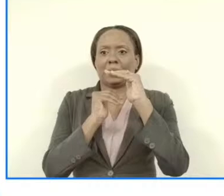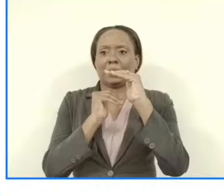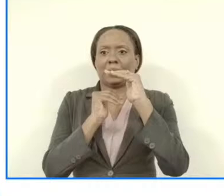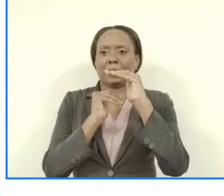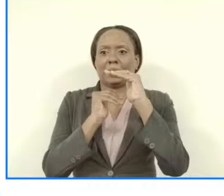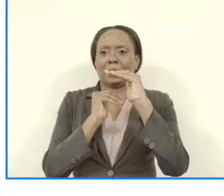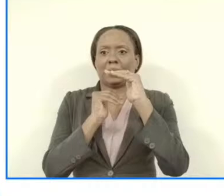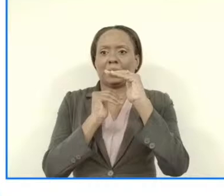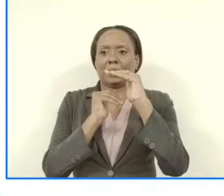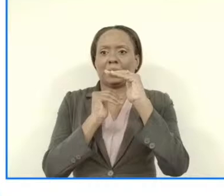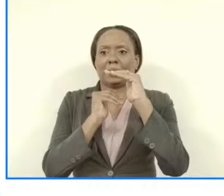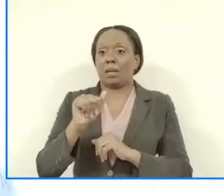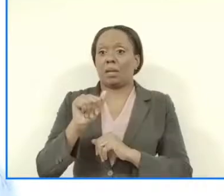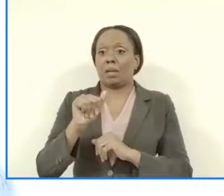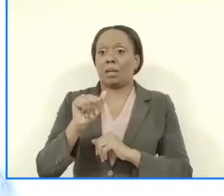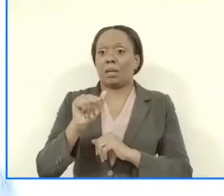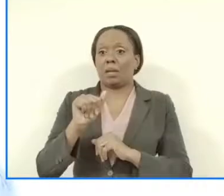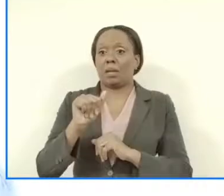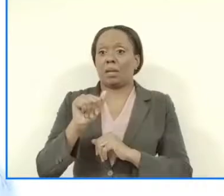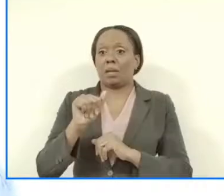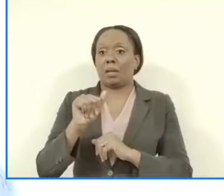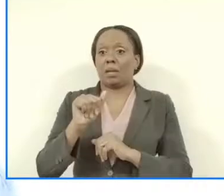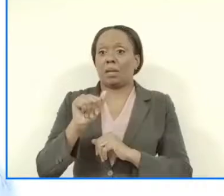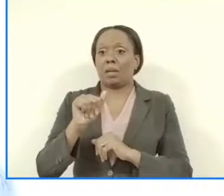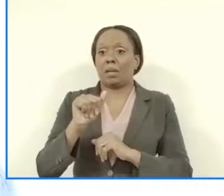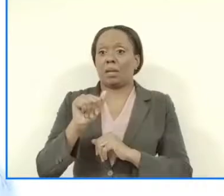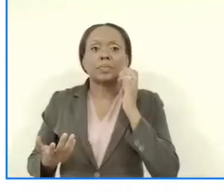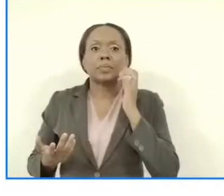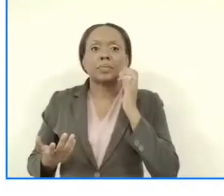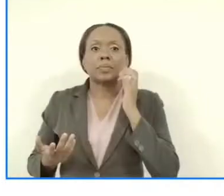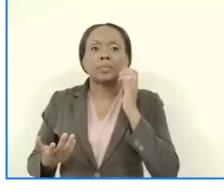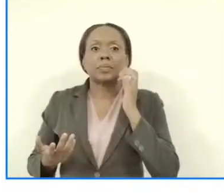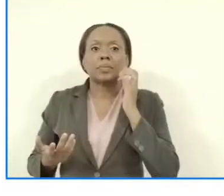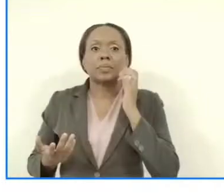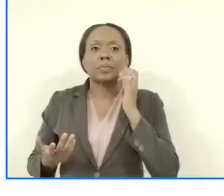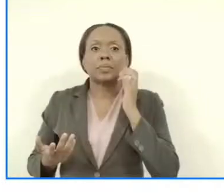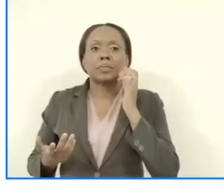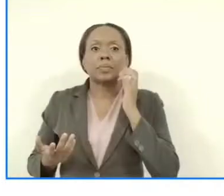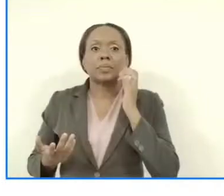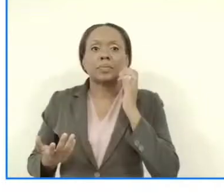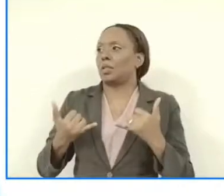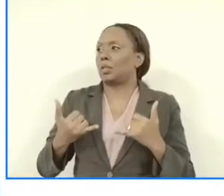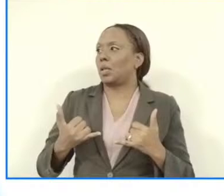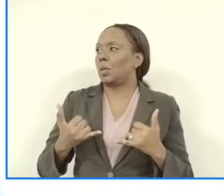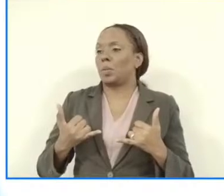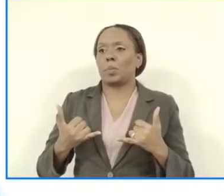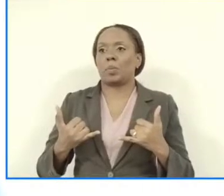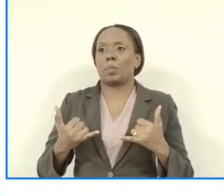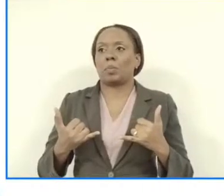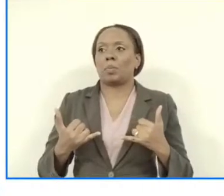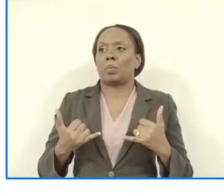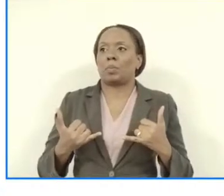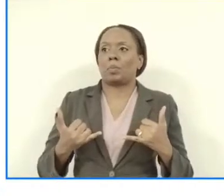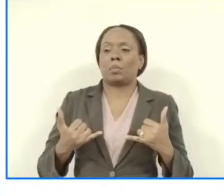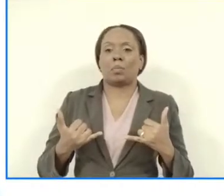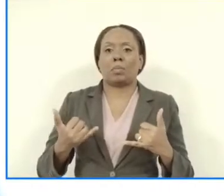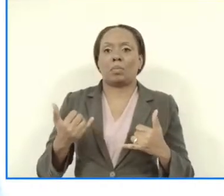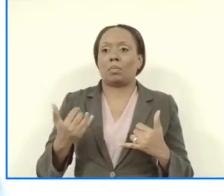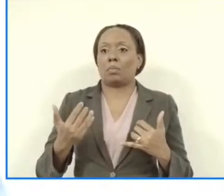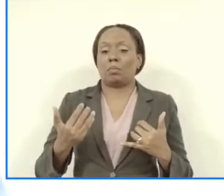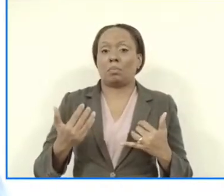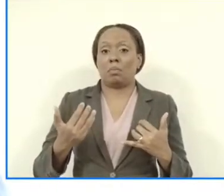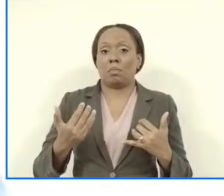media, who would have been fed questions from the public of Barbados. So we want to give you the answers that you